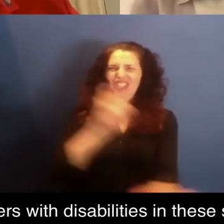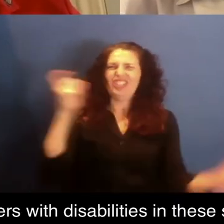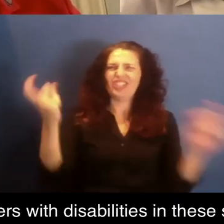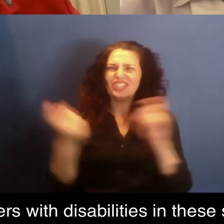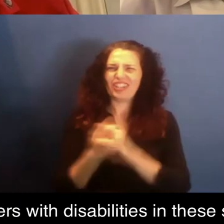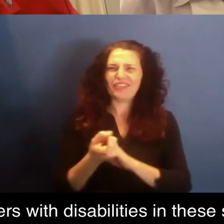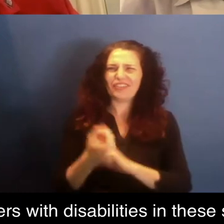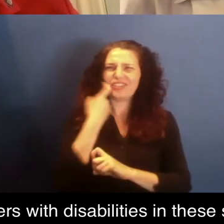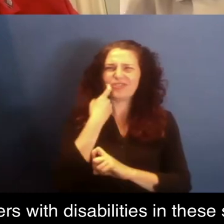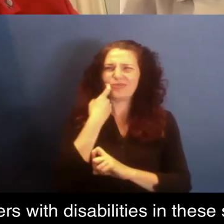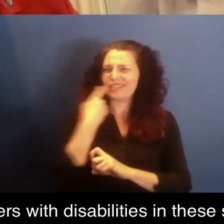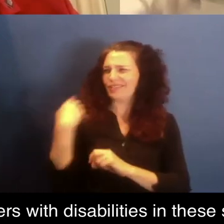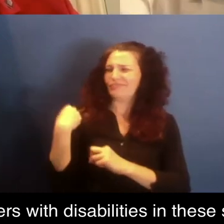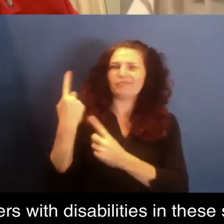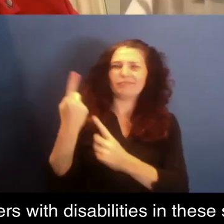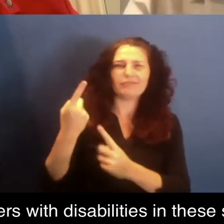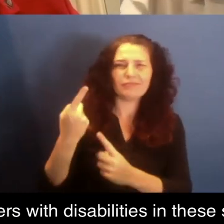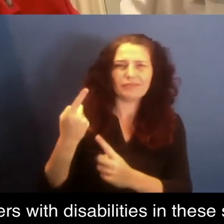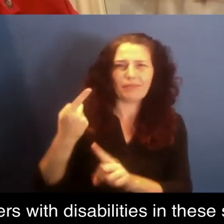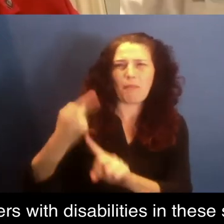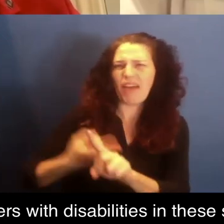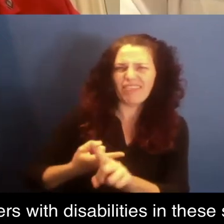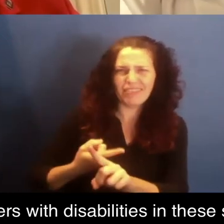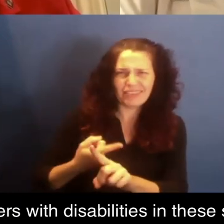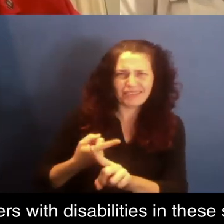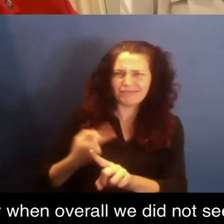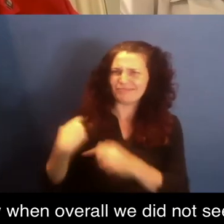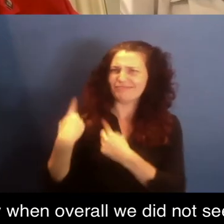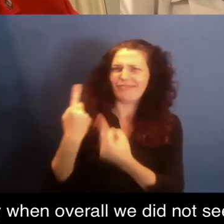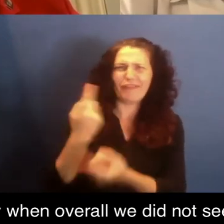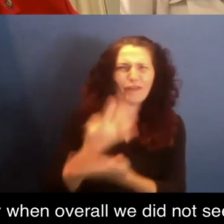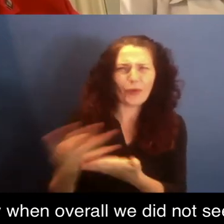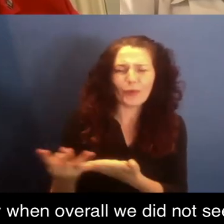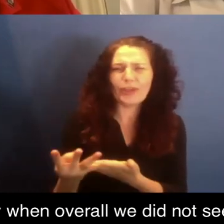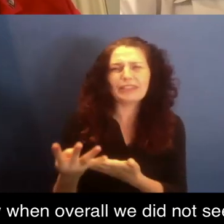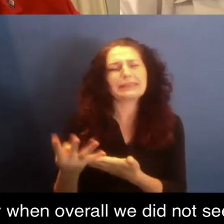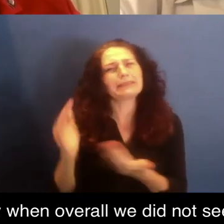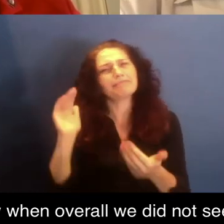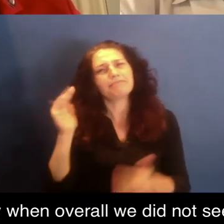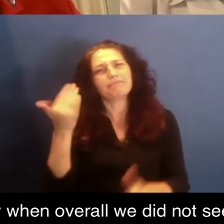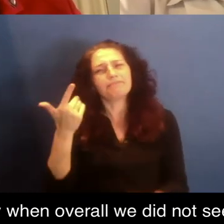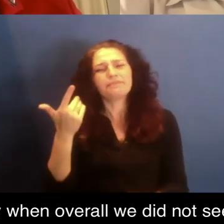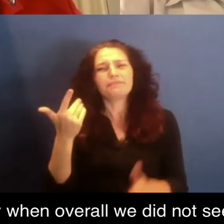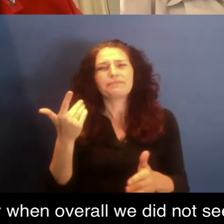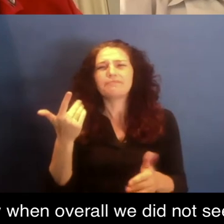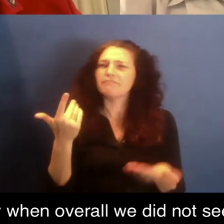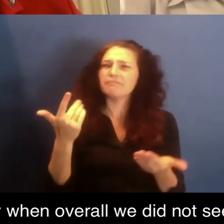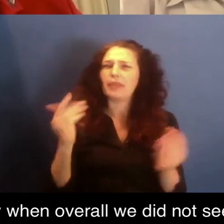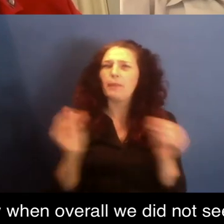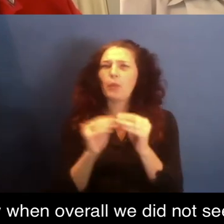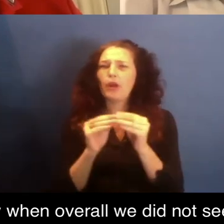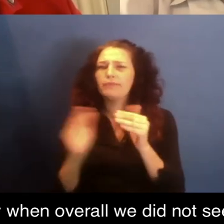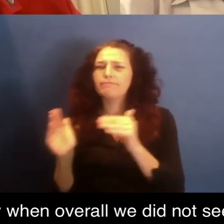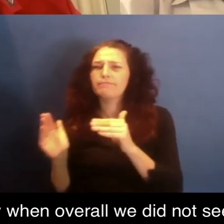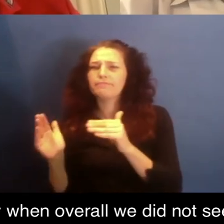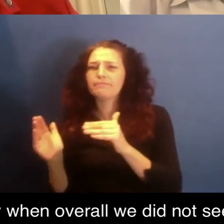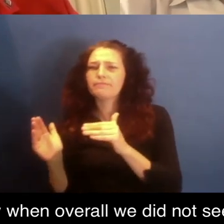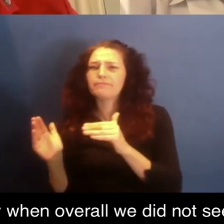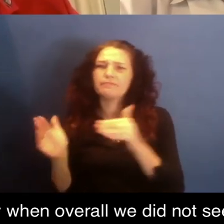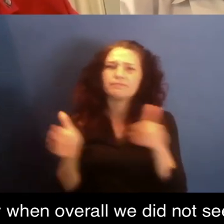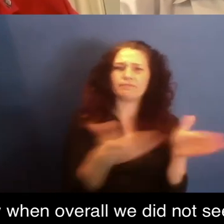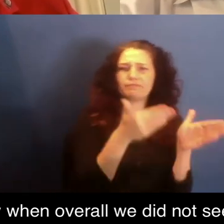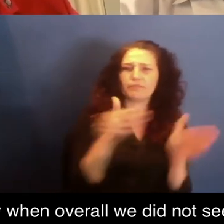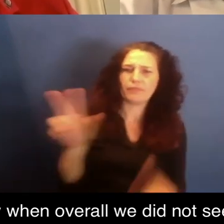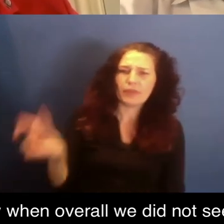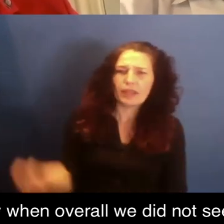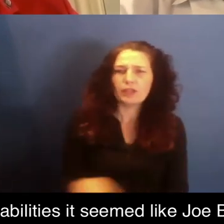voters with disabilities in these swing states to move towards, uh, the democratic party when overall we did not see, uh, much of a